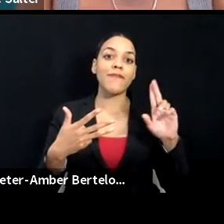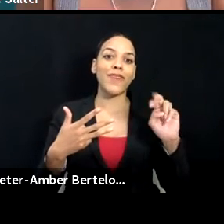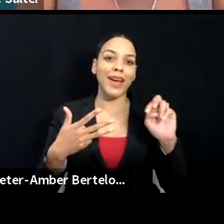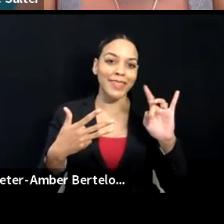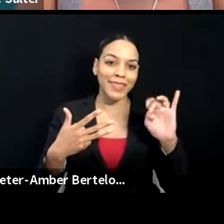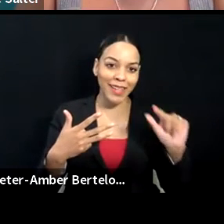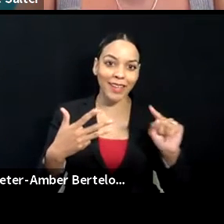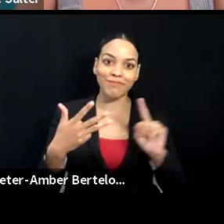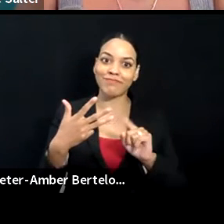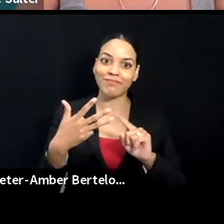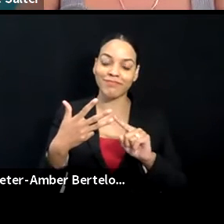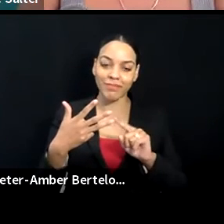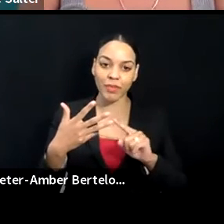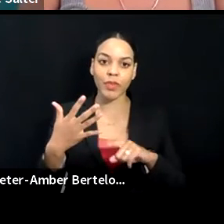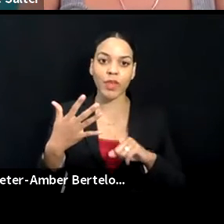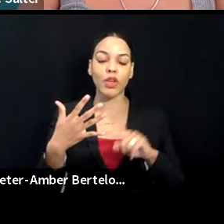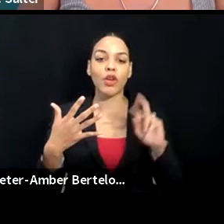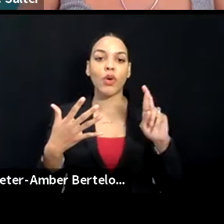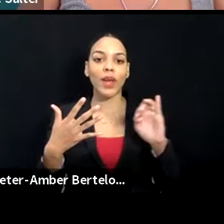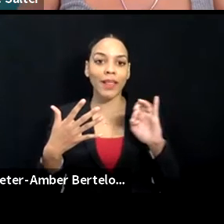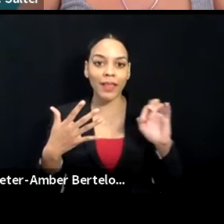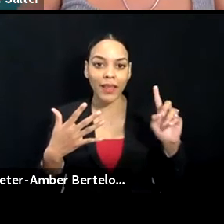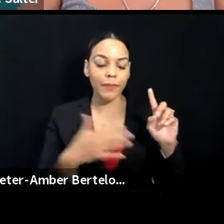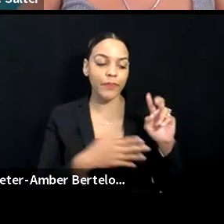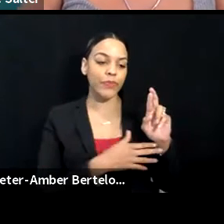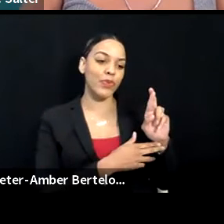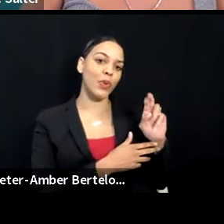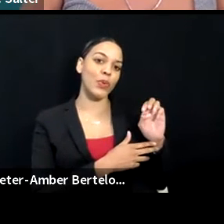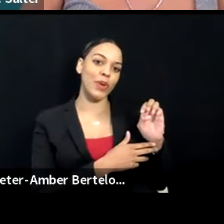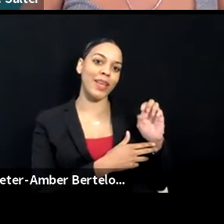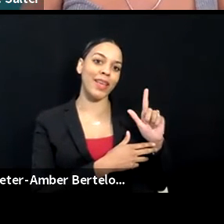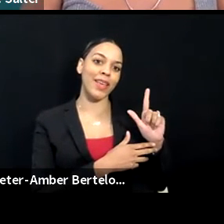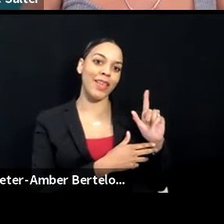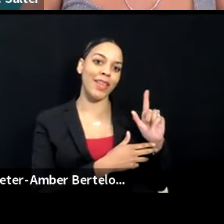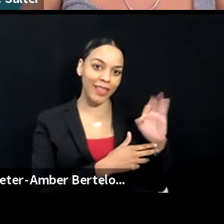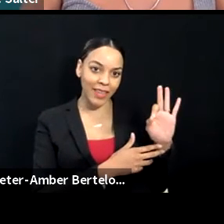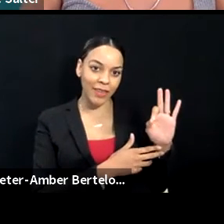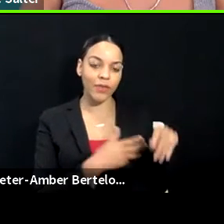funding, relief and recovery. So